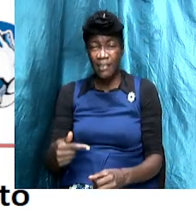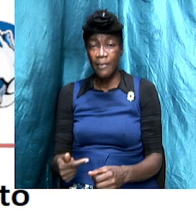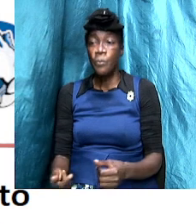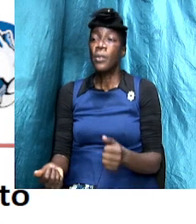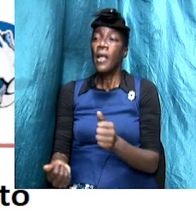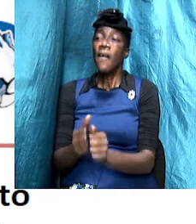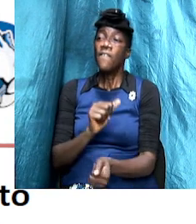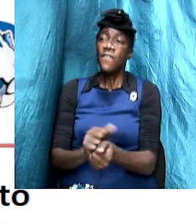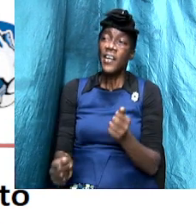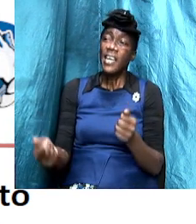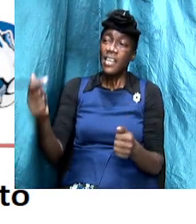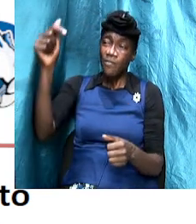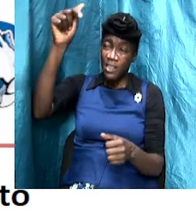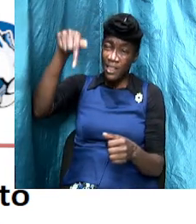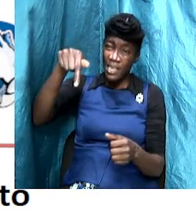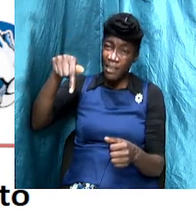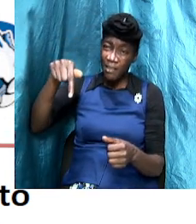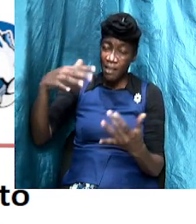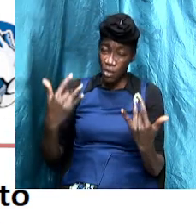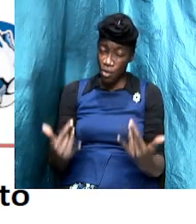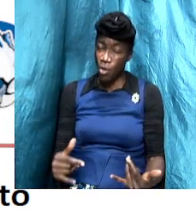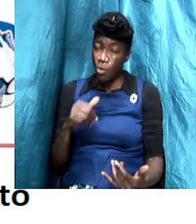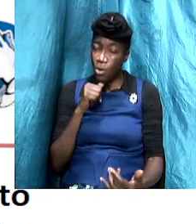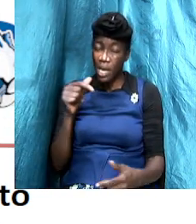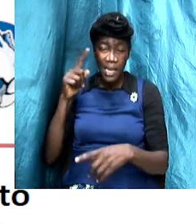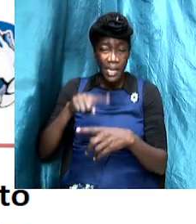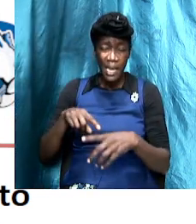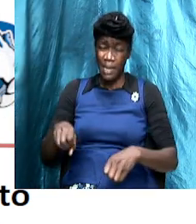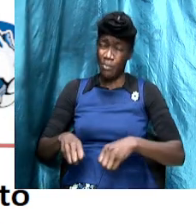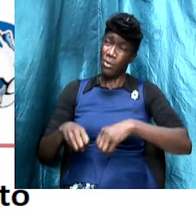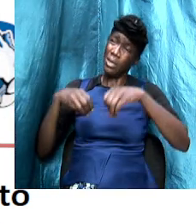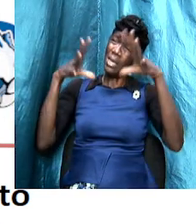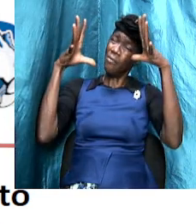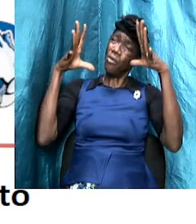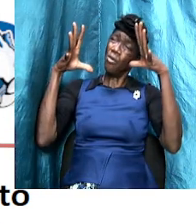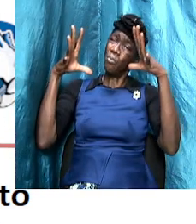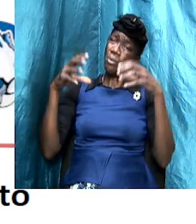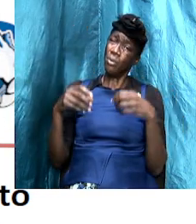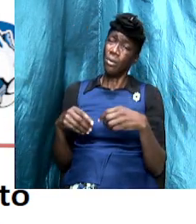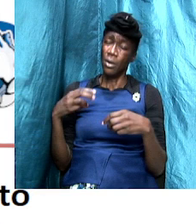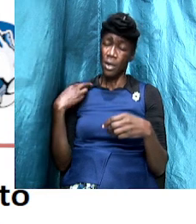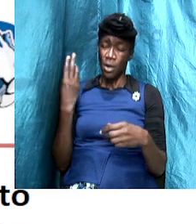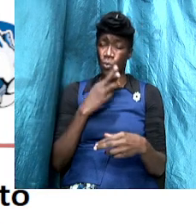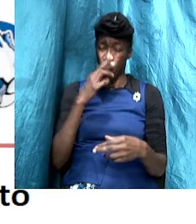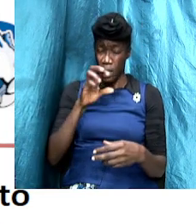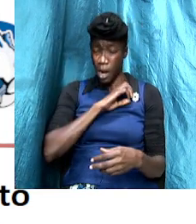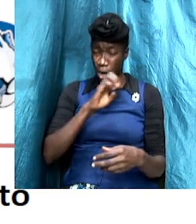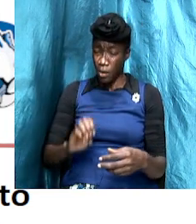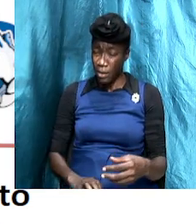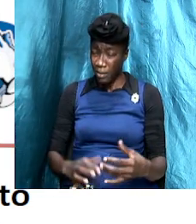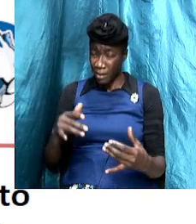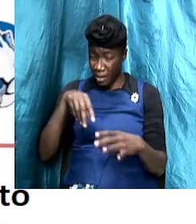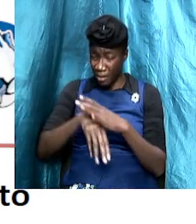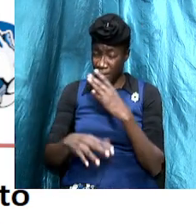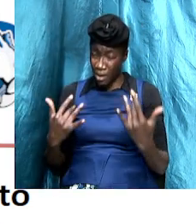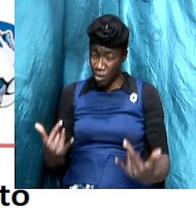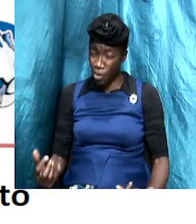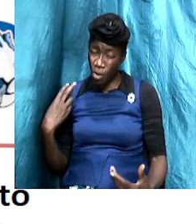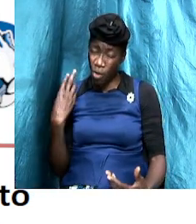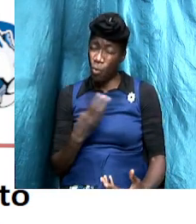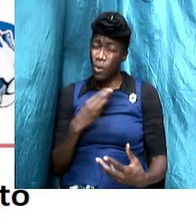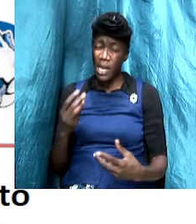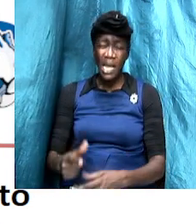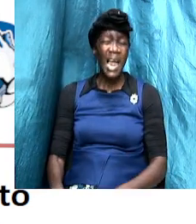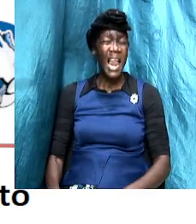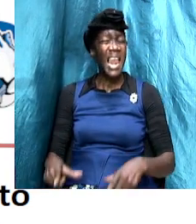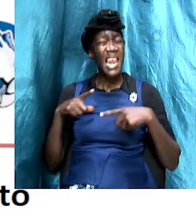Fight for it. Now is not the time to give it up. We are Christians in how we live. We are Christians in how we